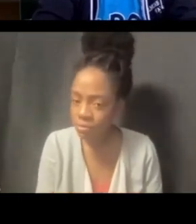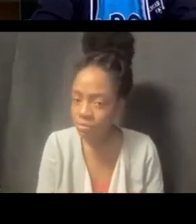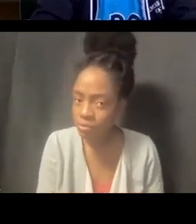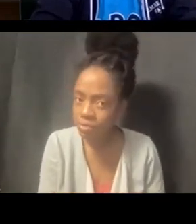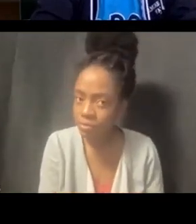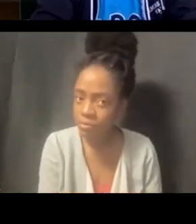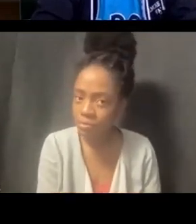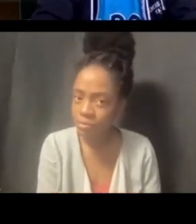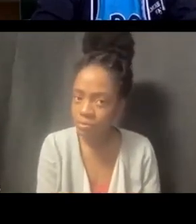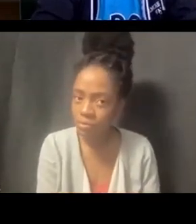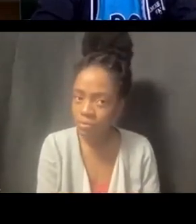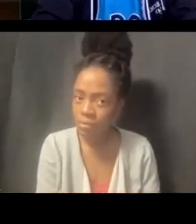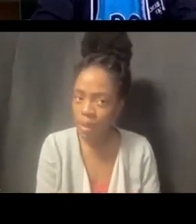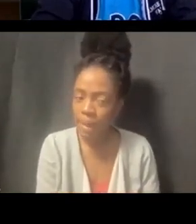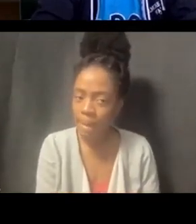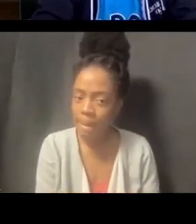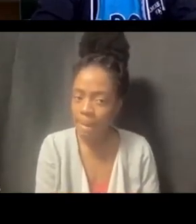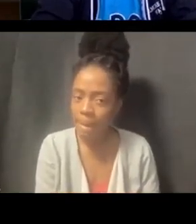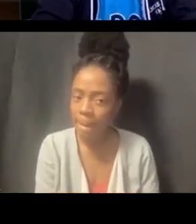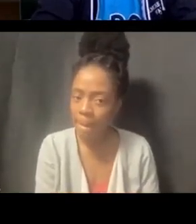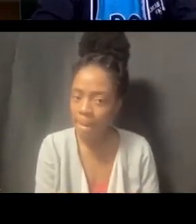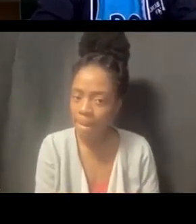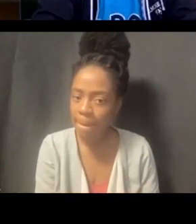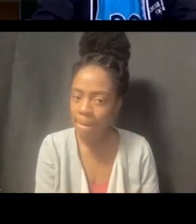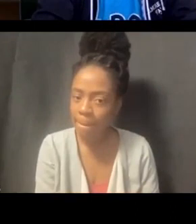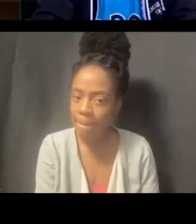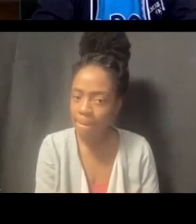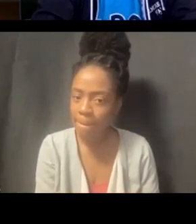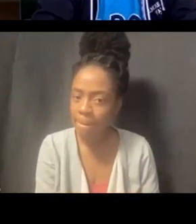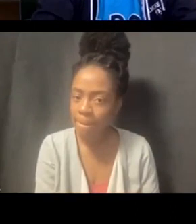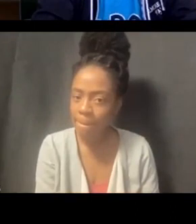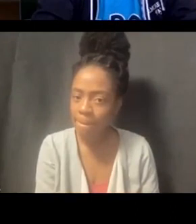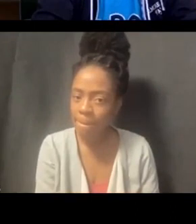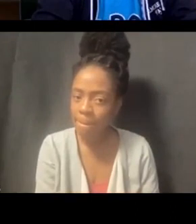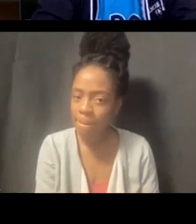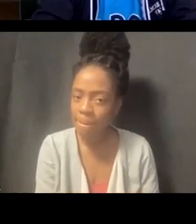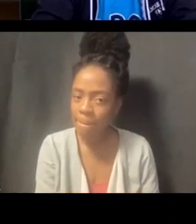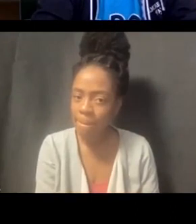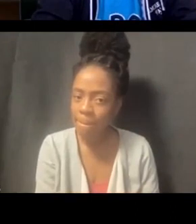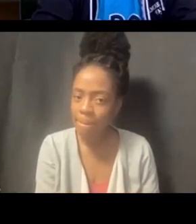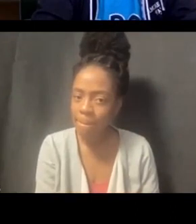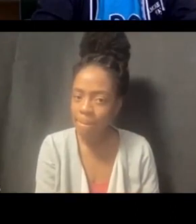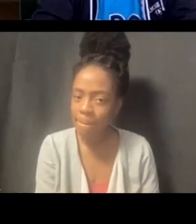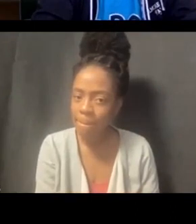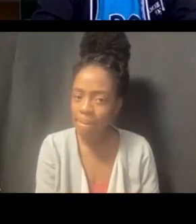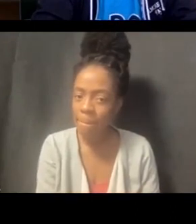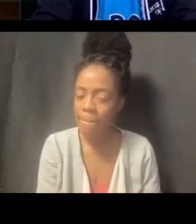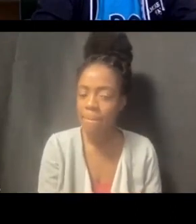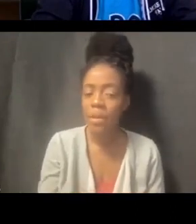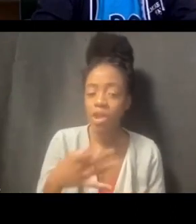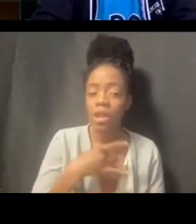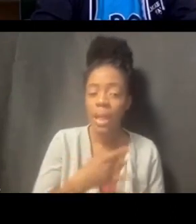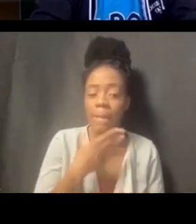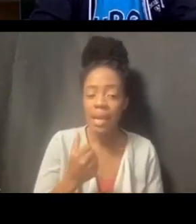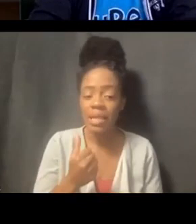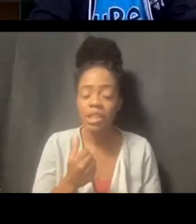the best writer, producer, or screenwriting? What do you like best, directing,